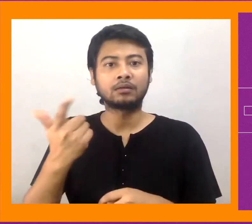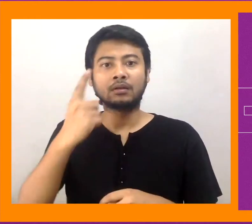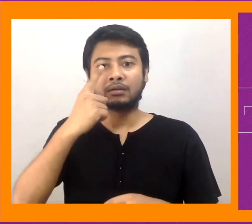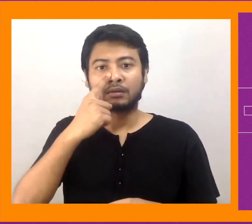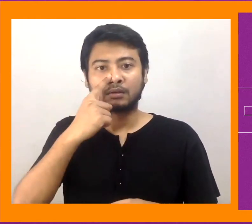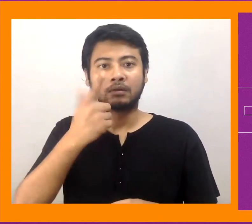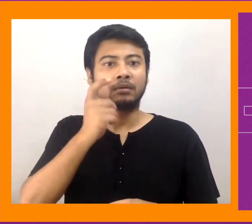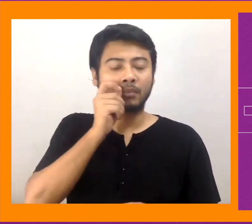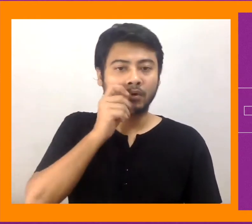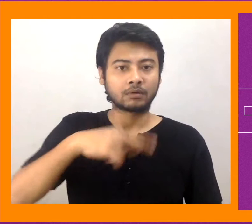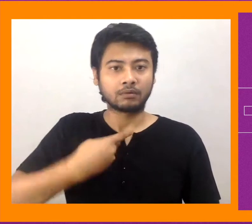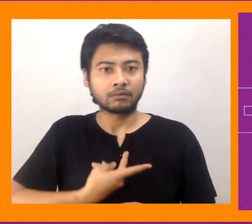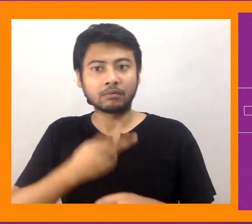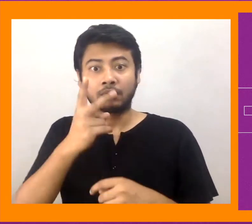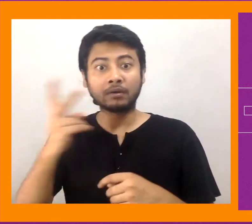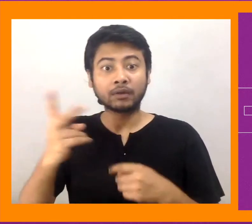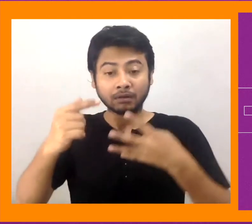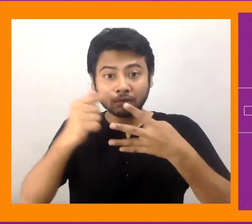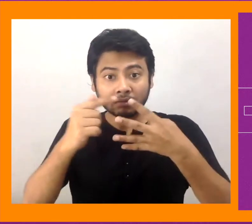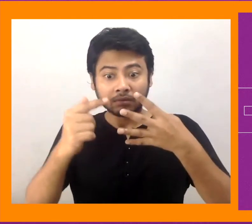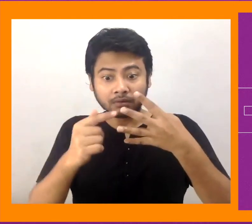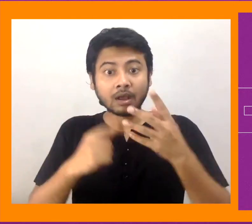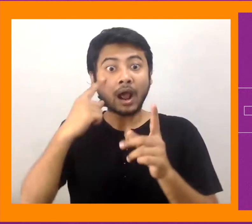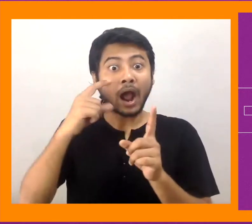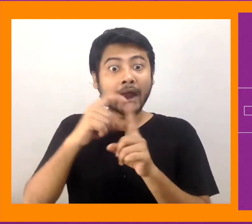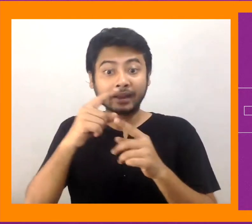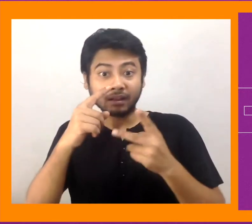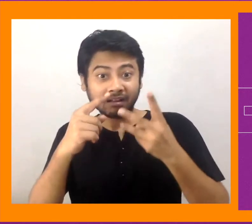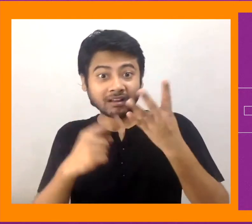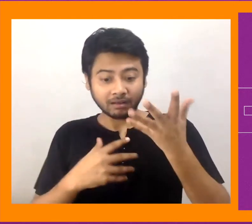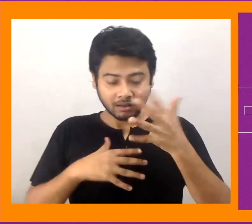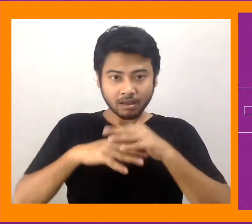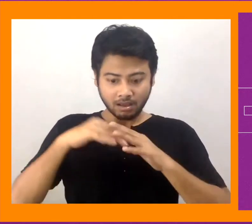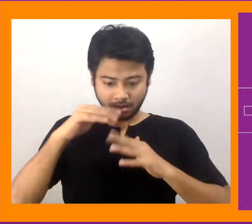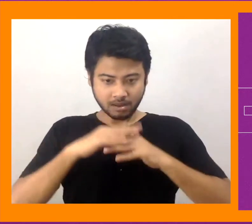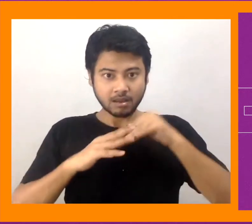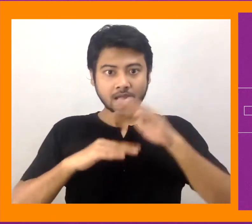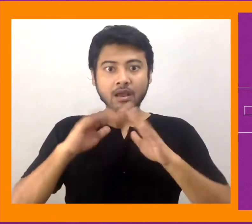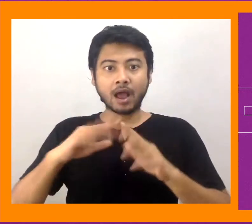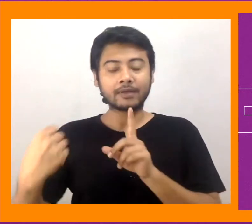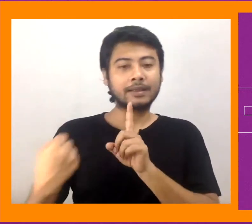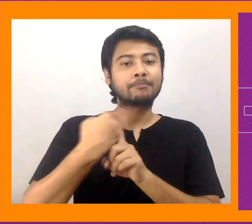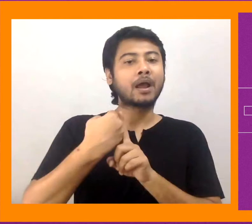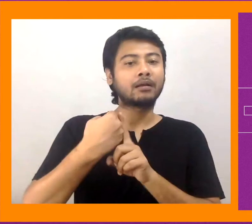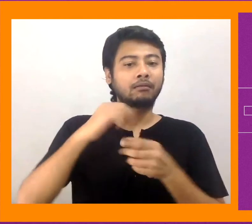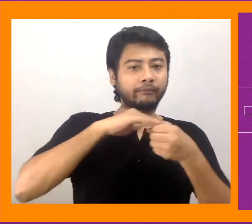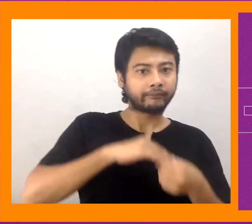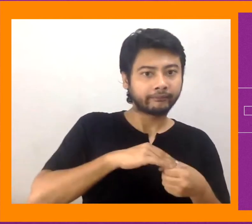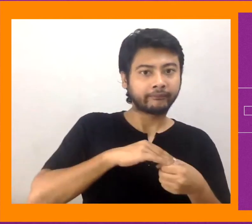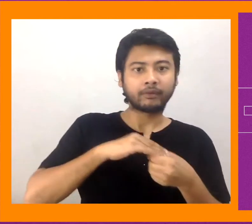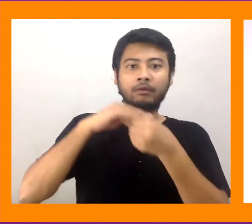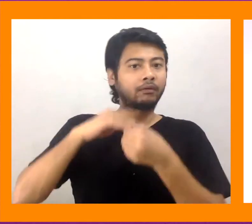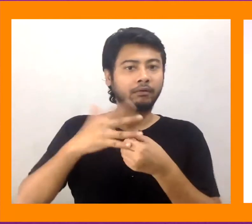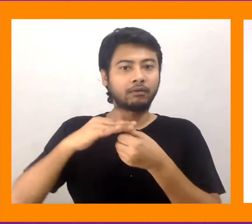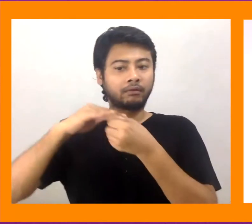and intersect with each other in unique ways that cause differential treatment for different individuals for a variety of